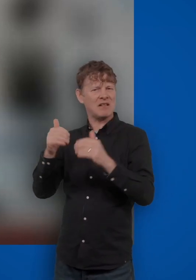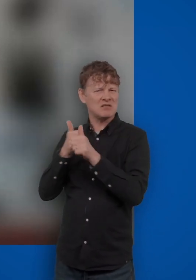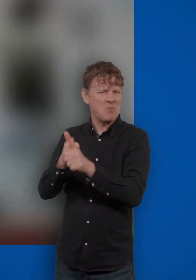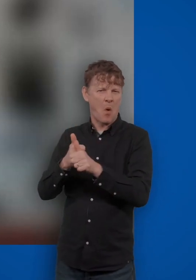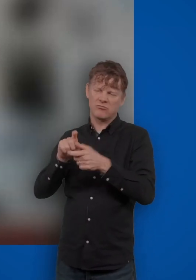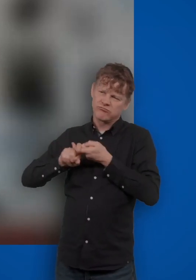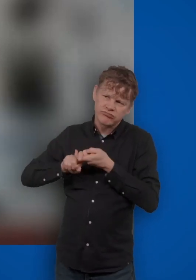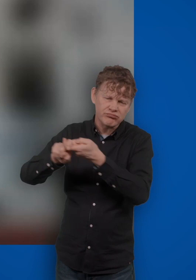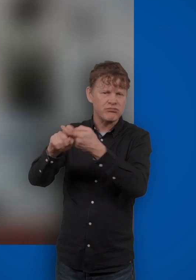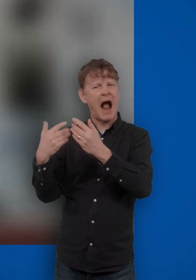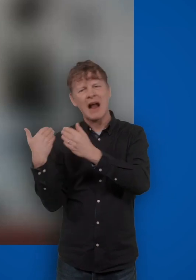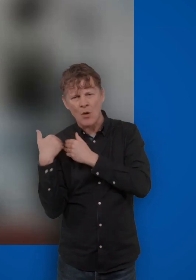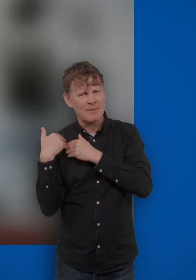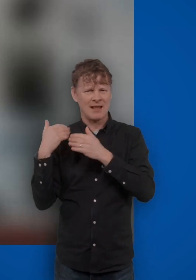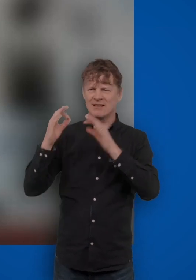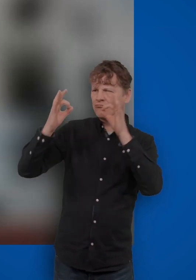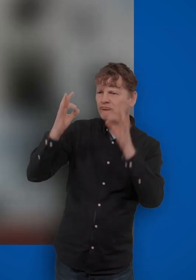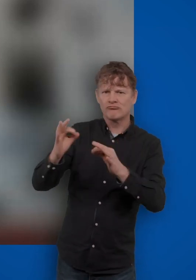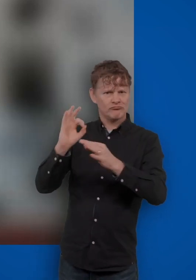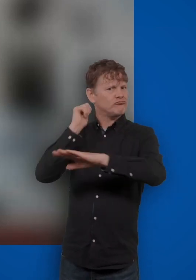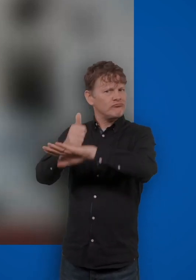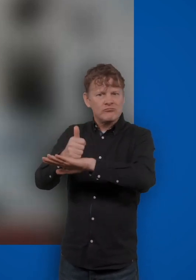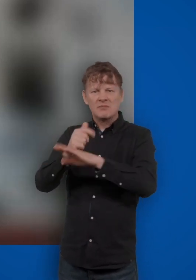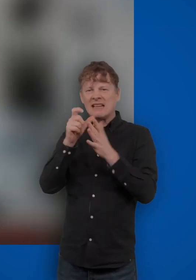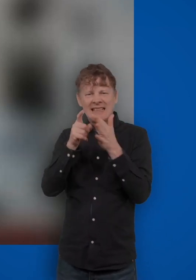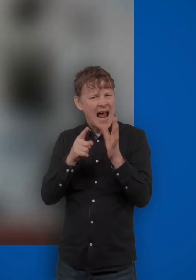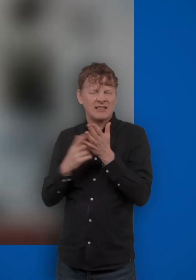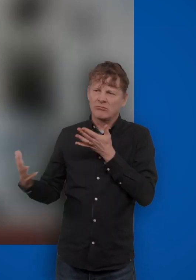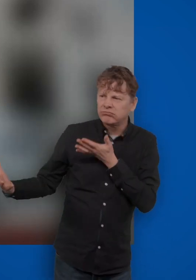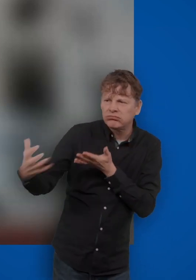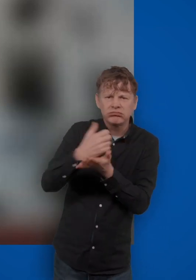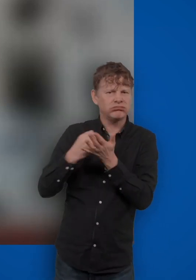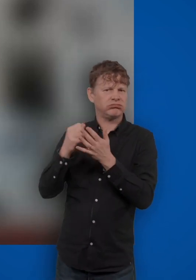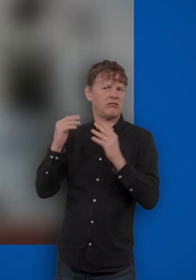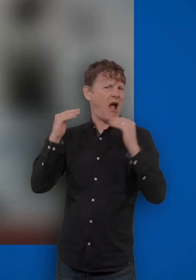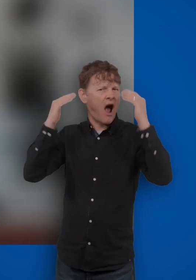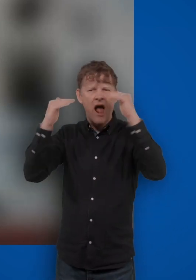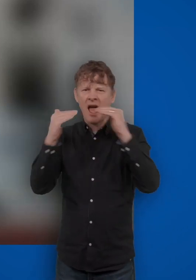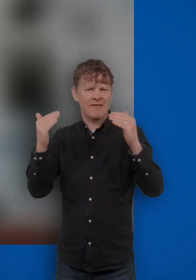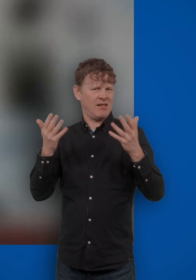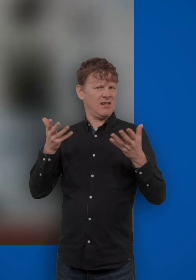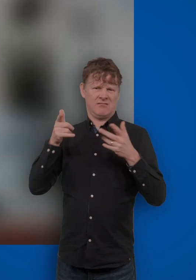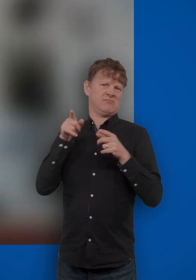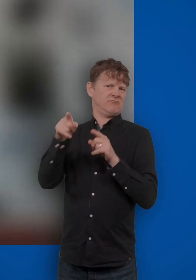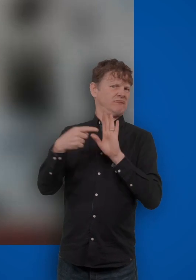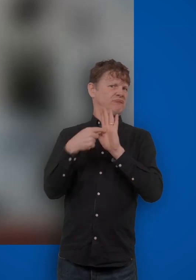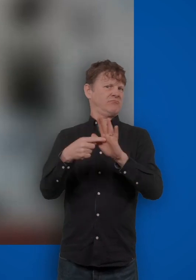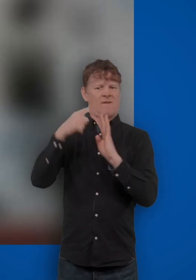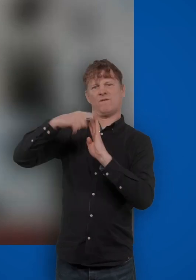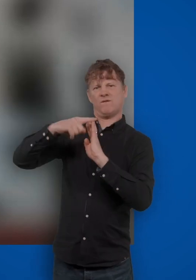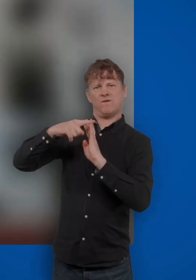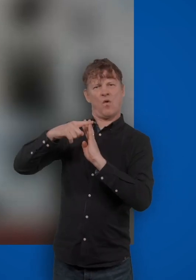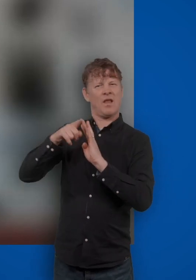with responsibility and accountability formalised, data routinely gathered and shared, high levels of dialogue, collaboration and